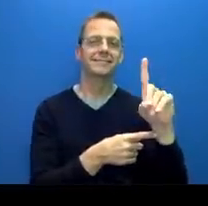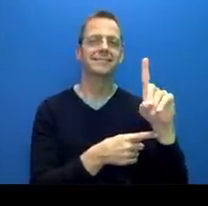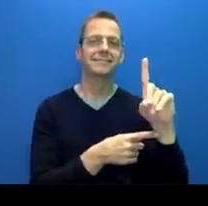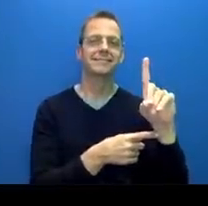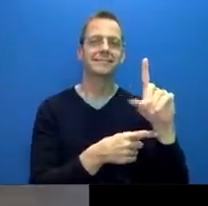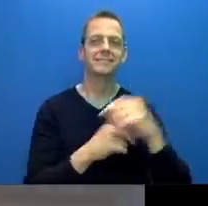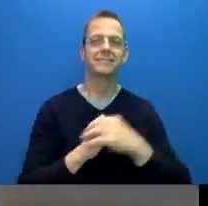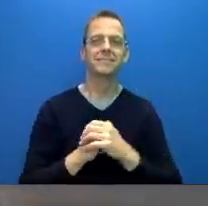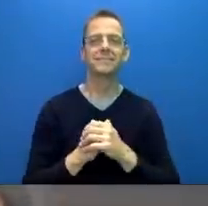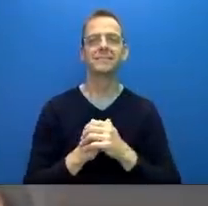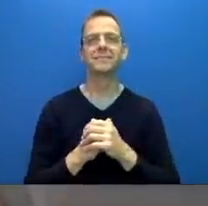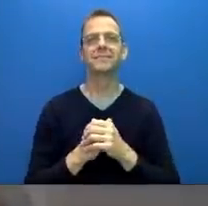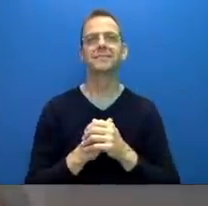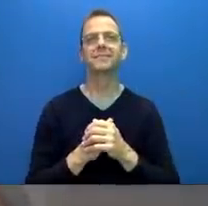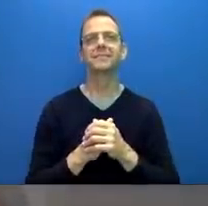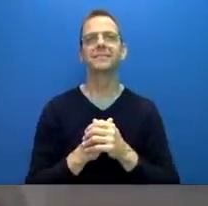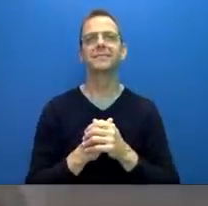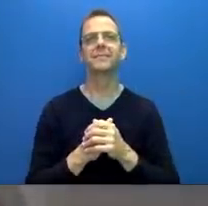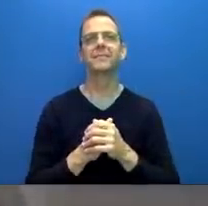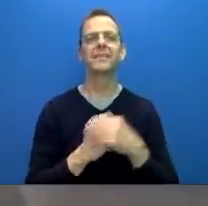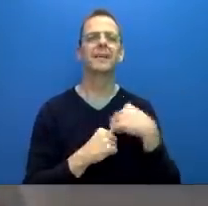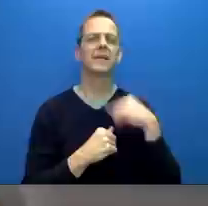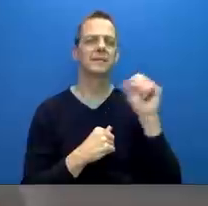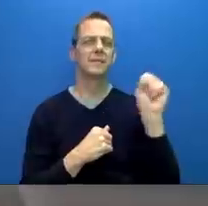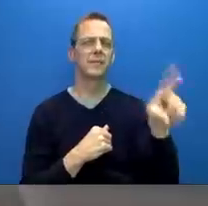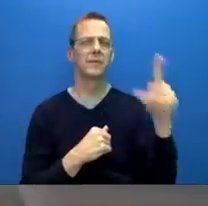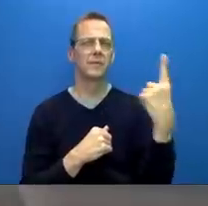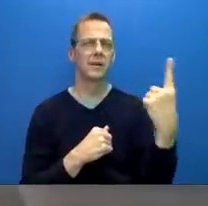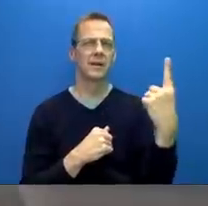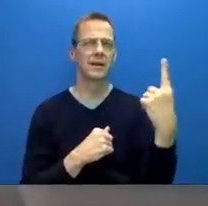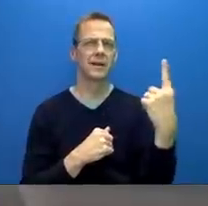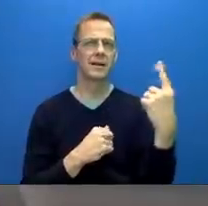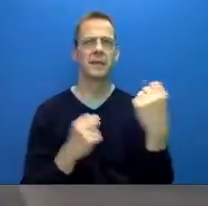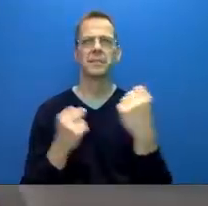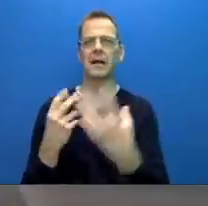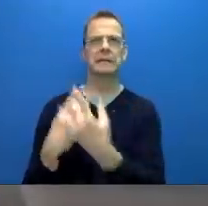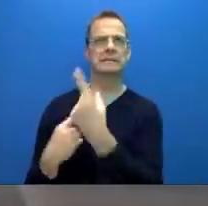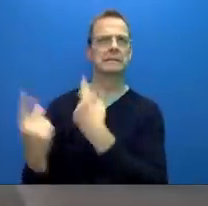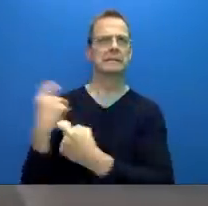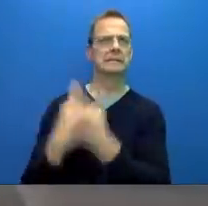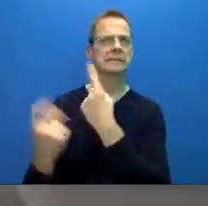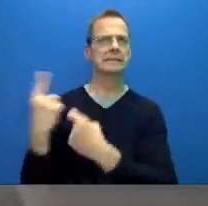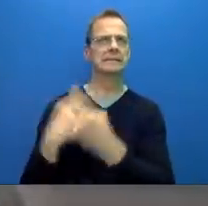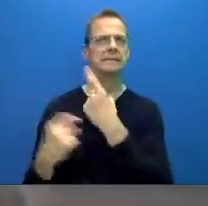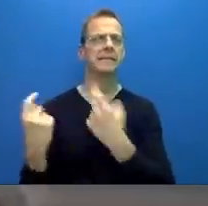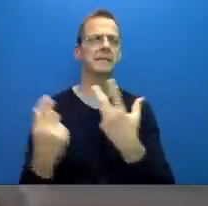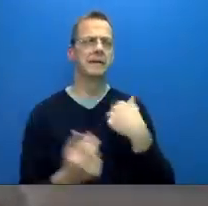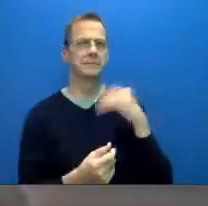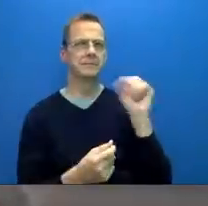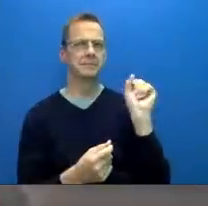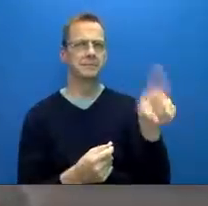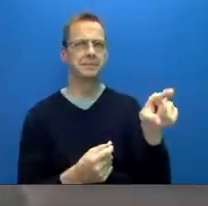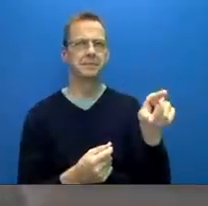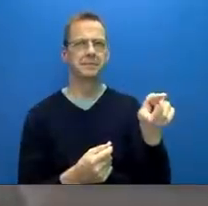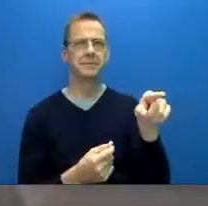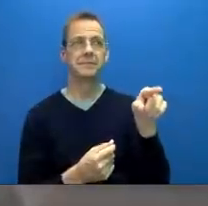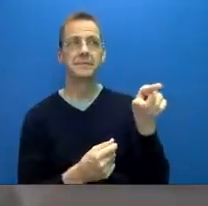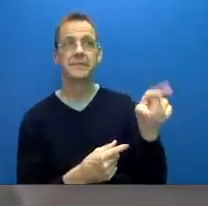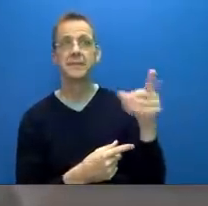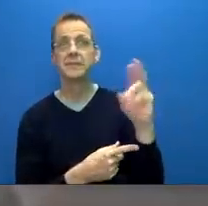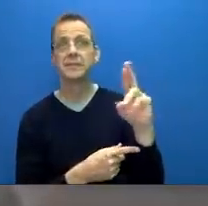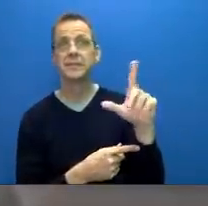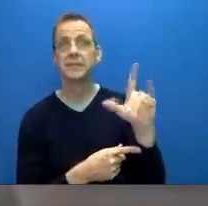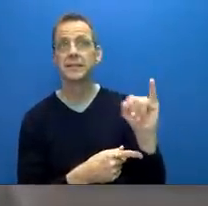One of the questions that we received a fair bit, which I think is an excellent question for you and Dr. Lee